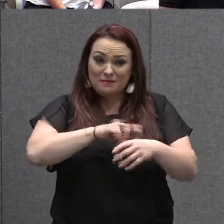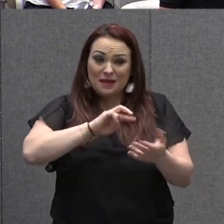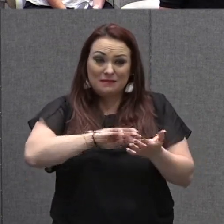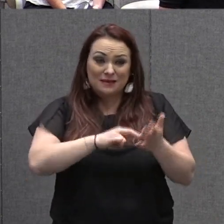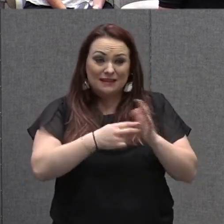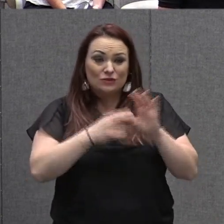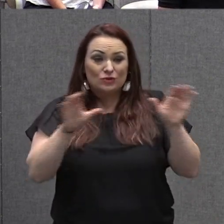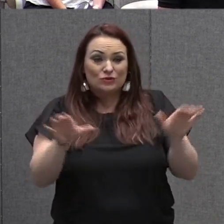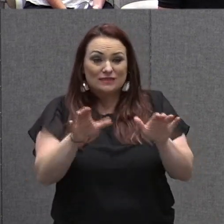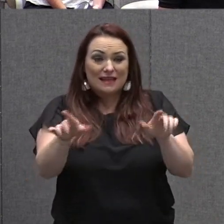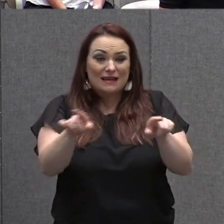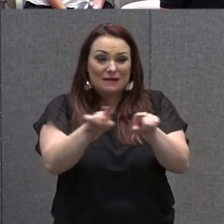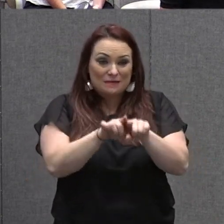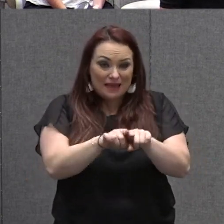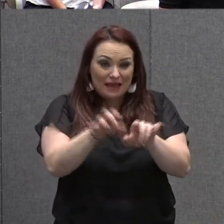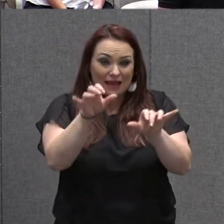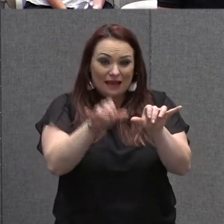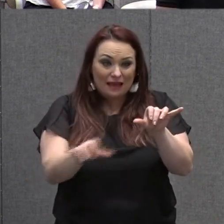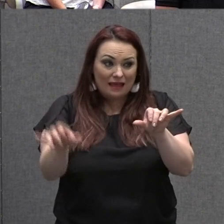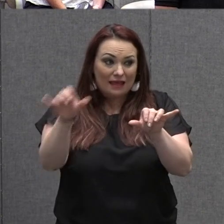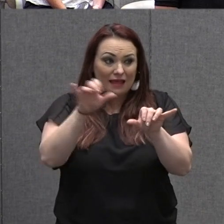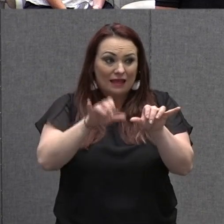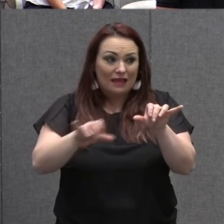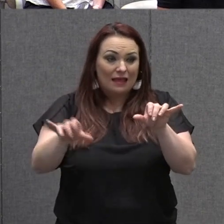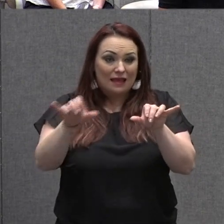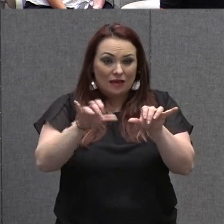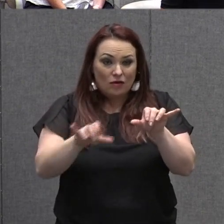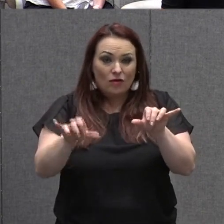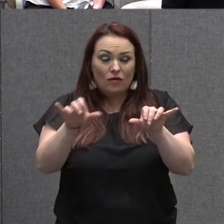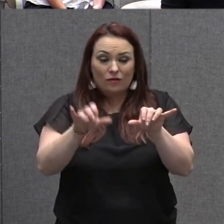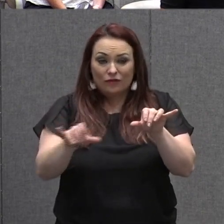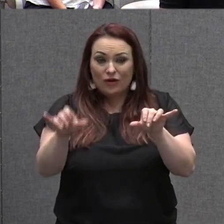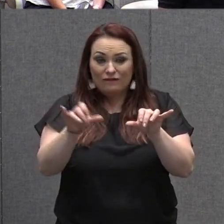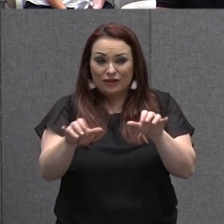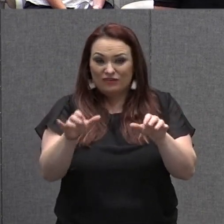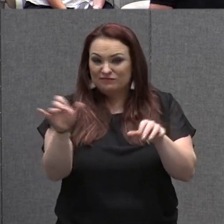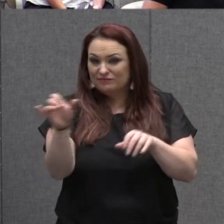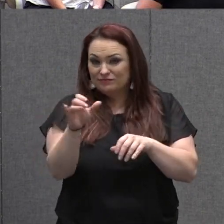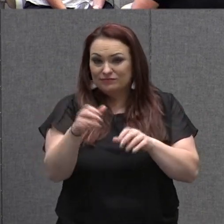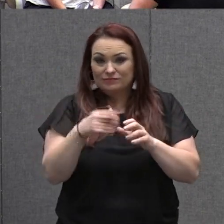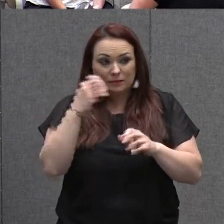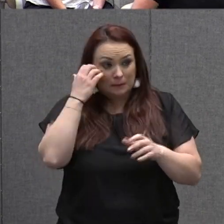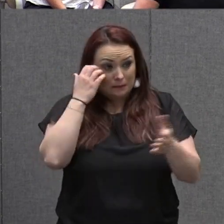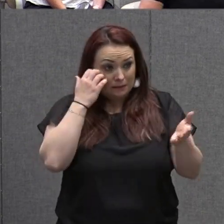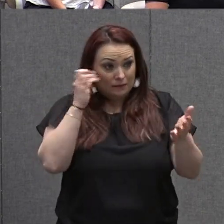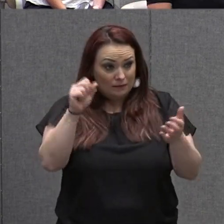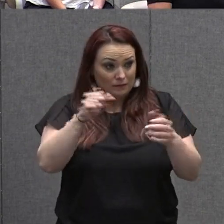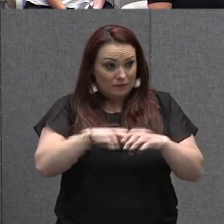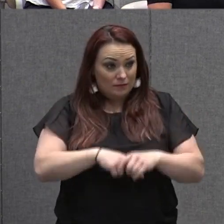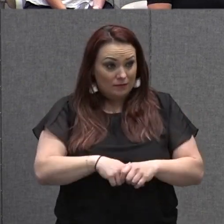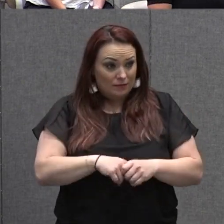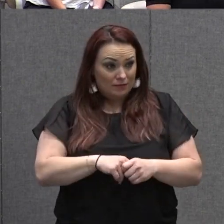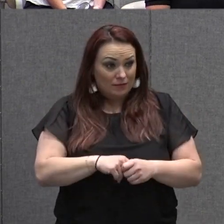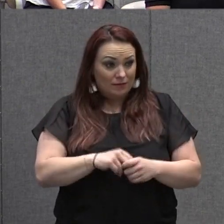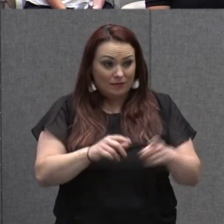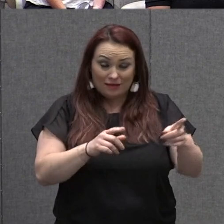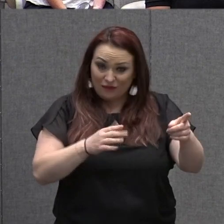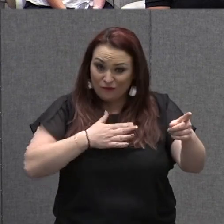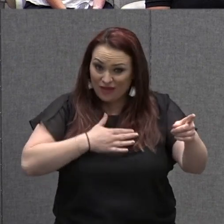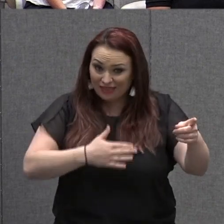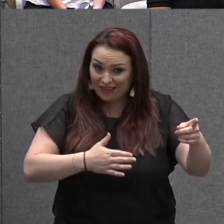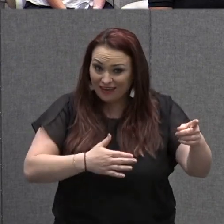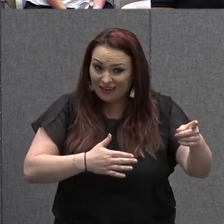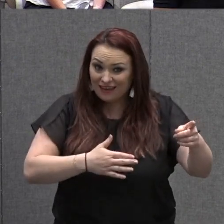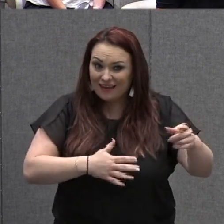that you do the same thing, just like that, over and over again. Yes? Cool.